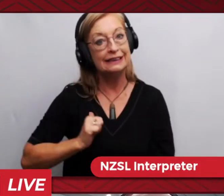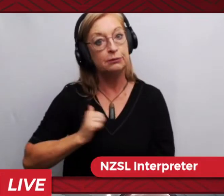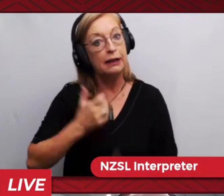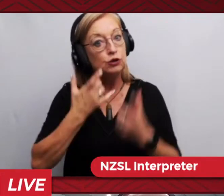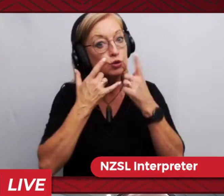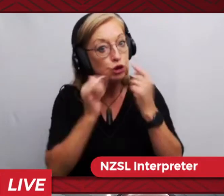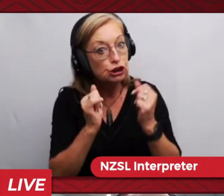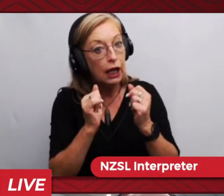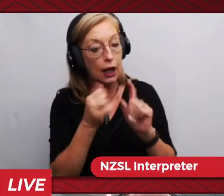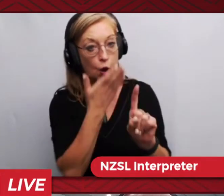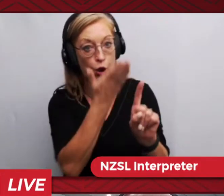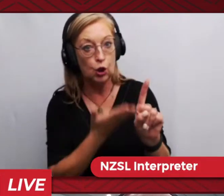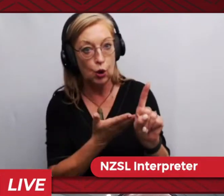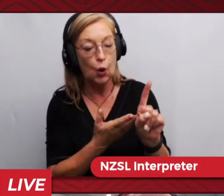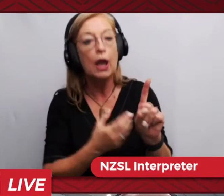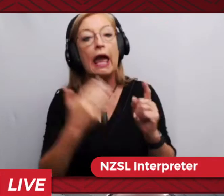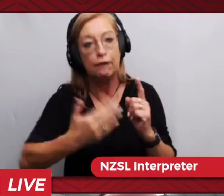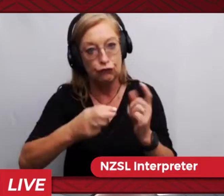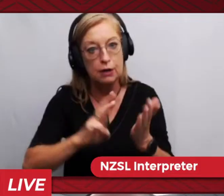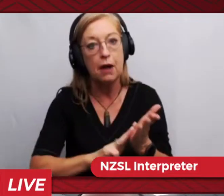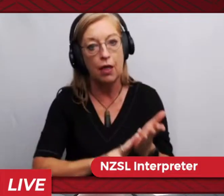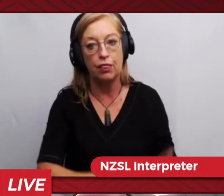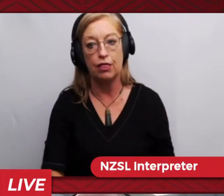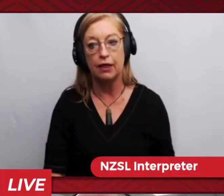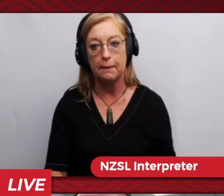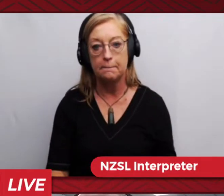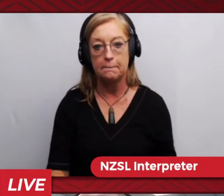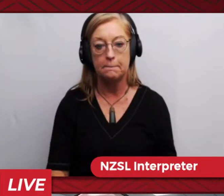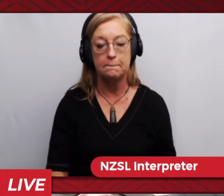in with you on a monthly basis.